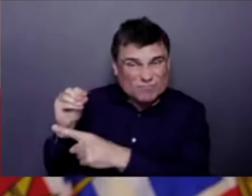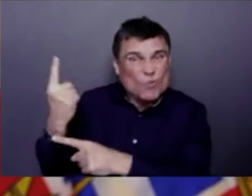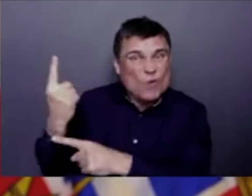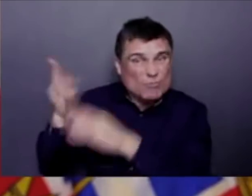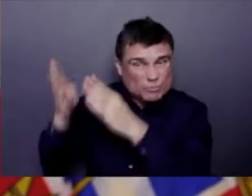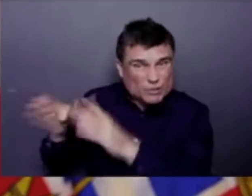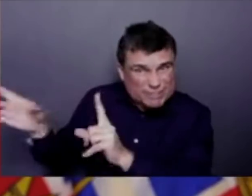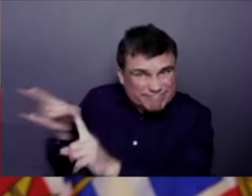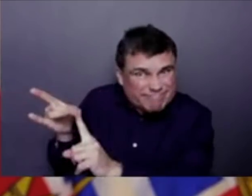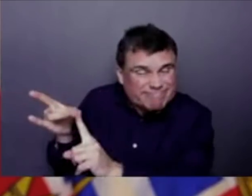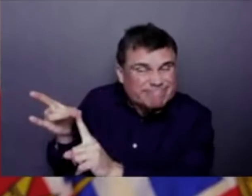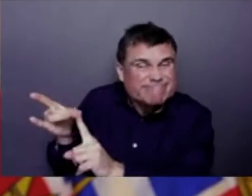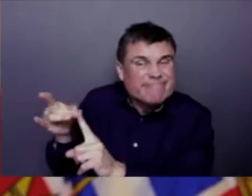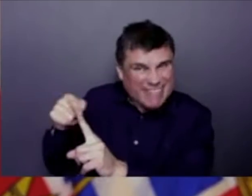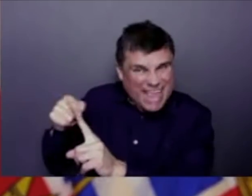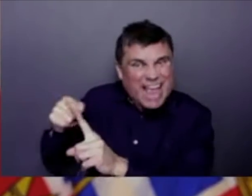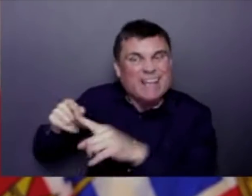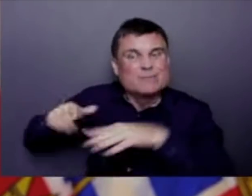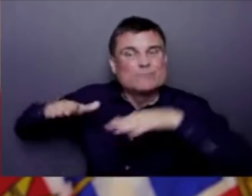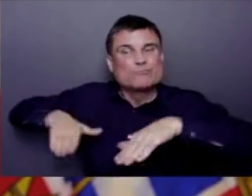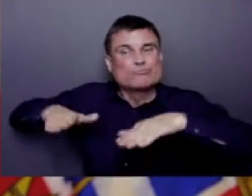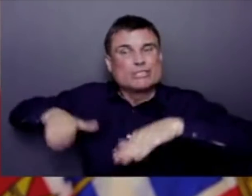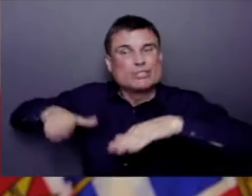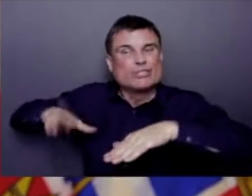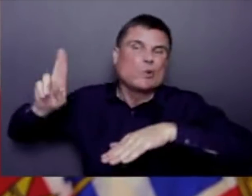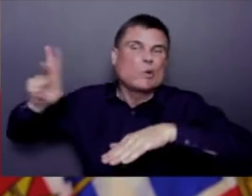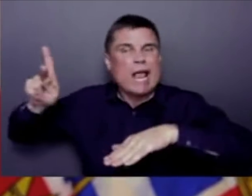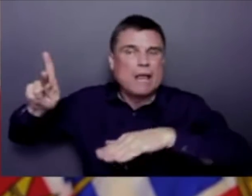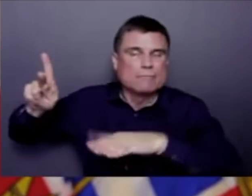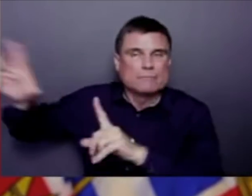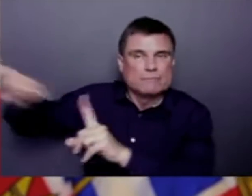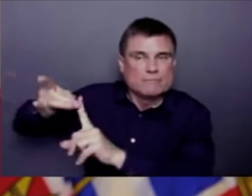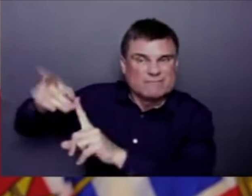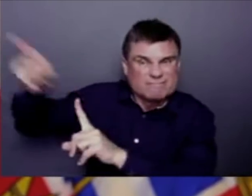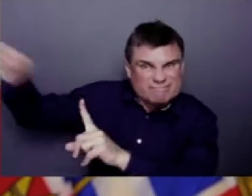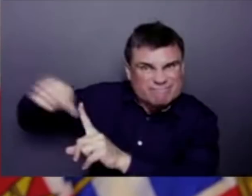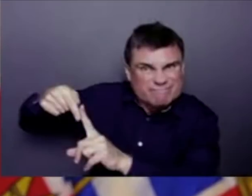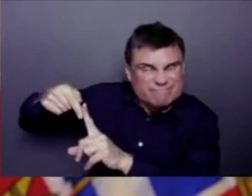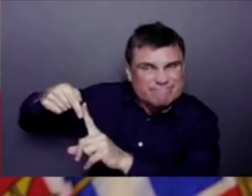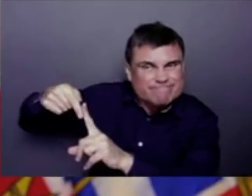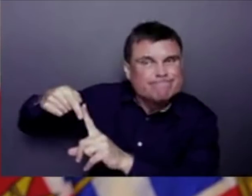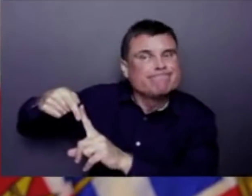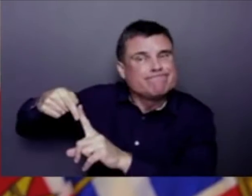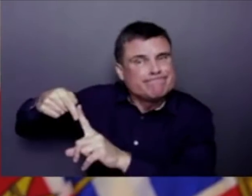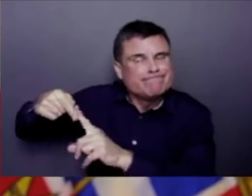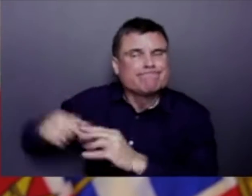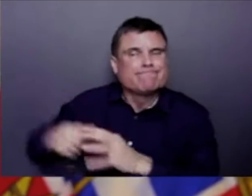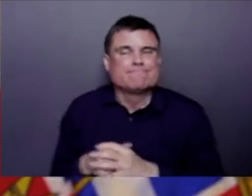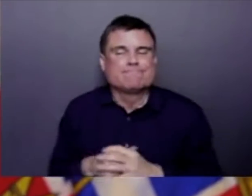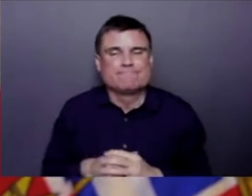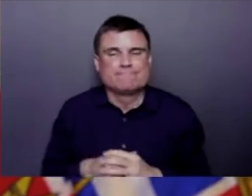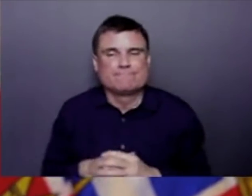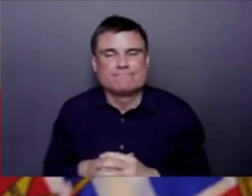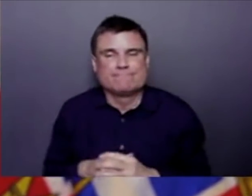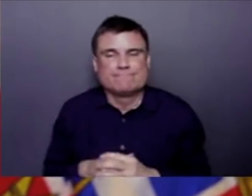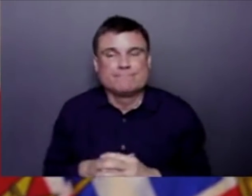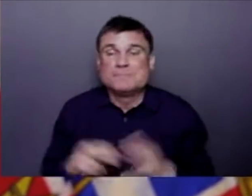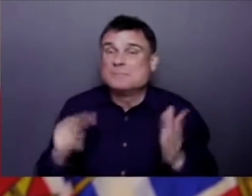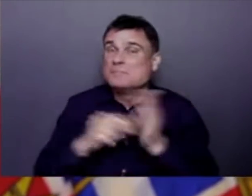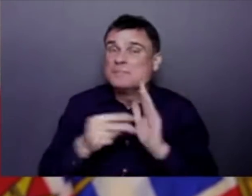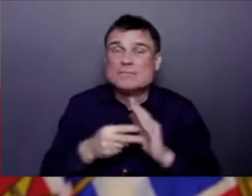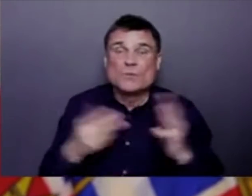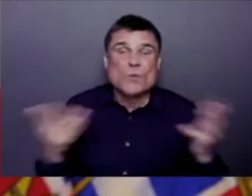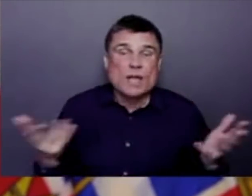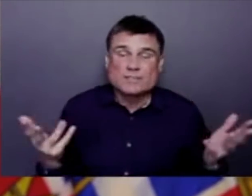do is to keep doing those things we know stop the transmission of this virus. This virus